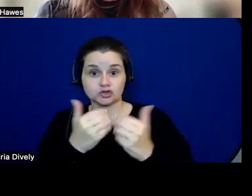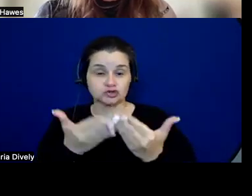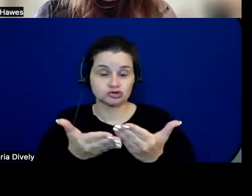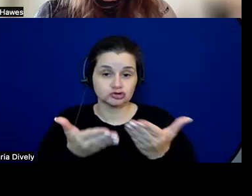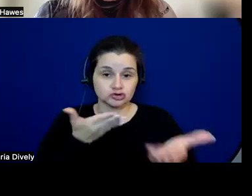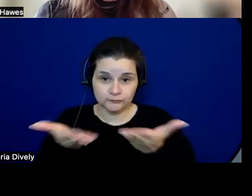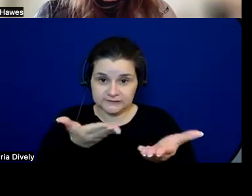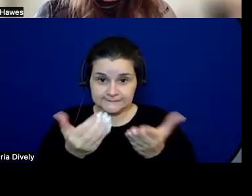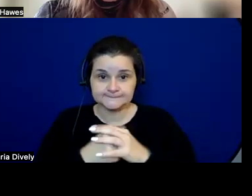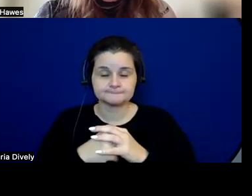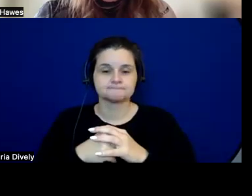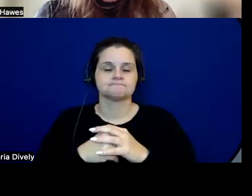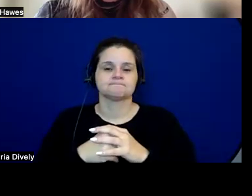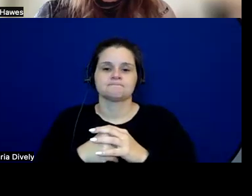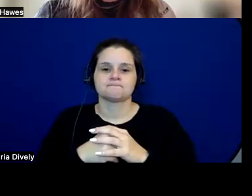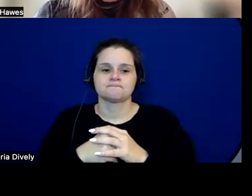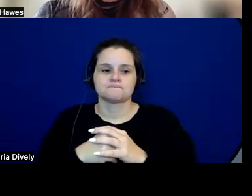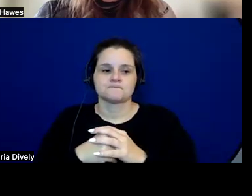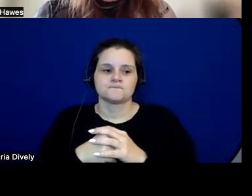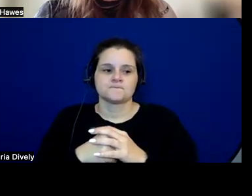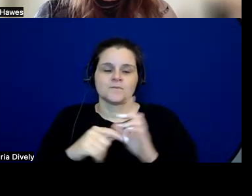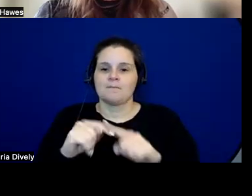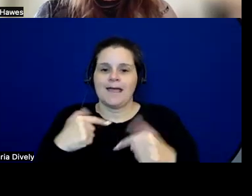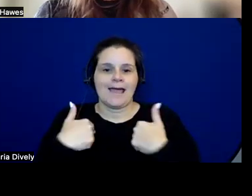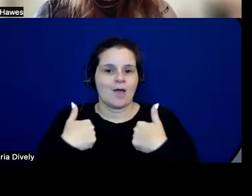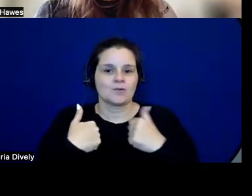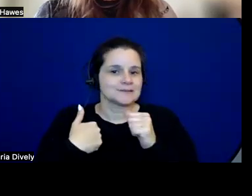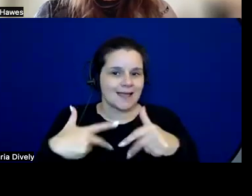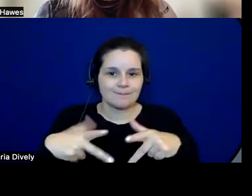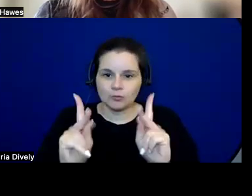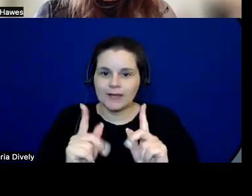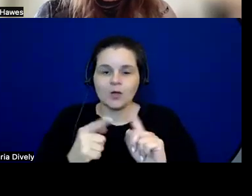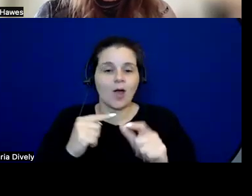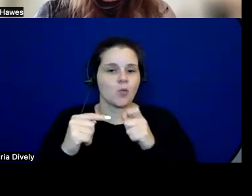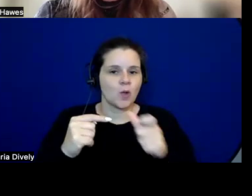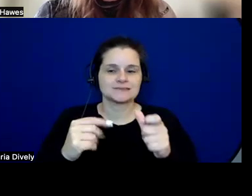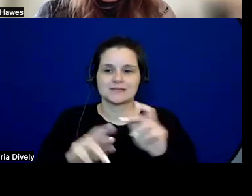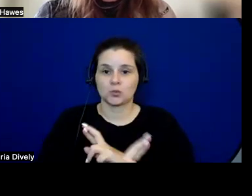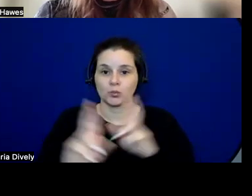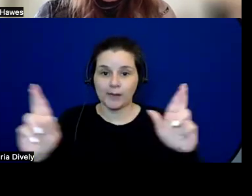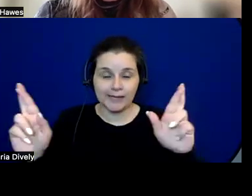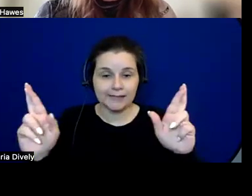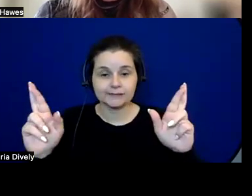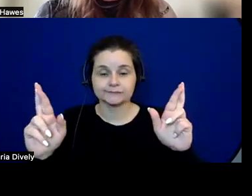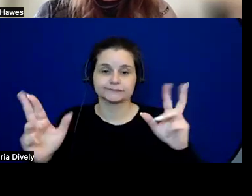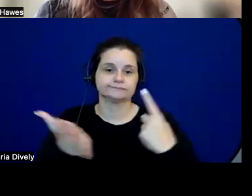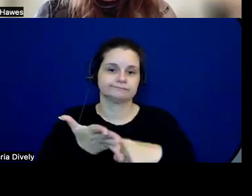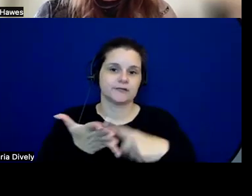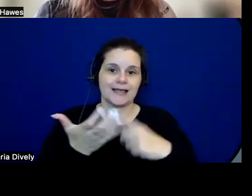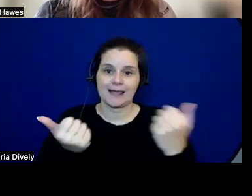right? But I was not really allowed or equipped to talk about how all of this